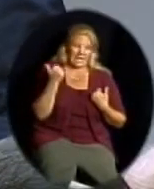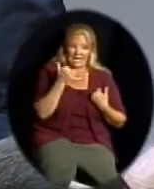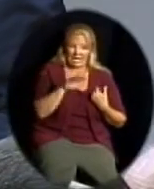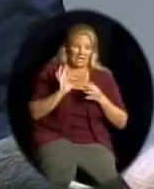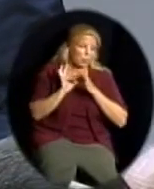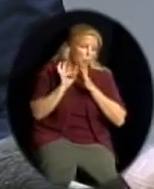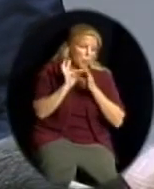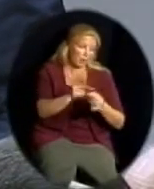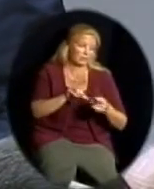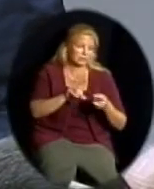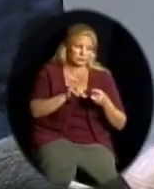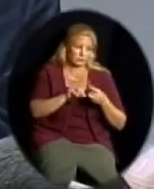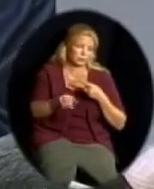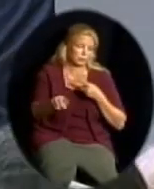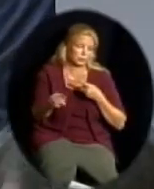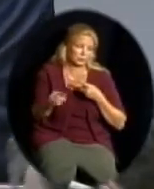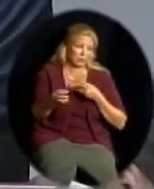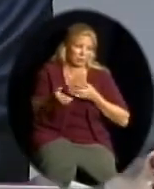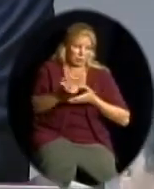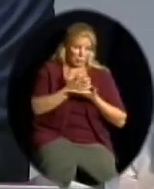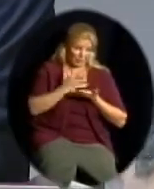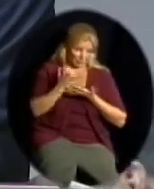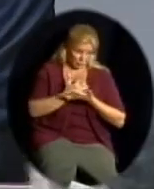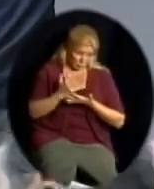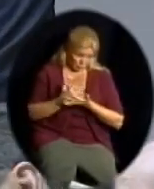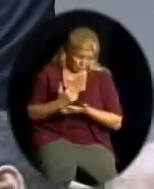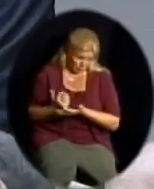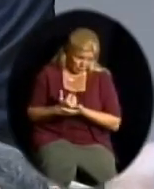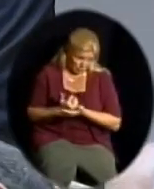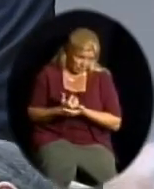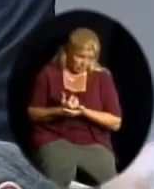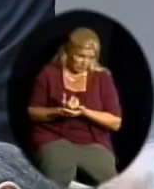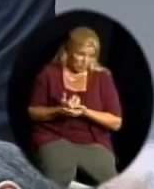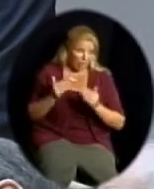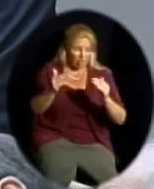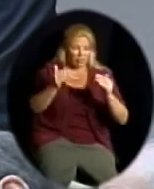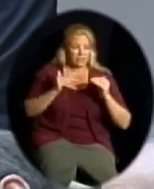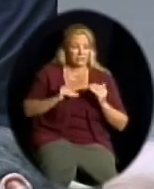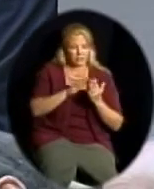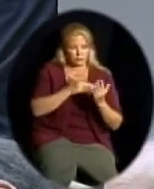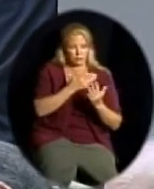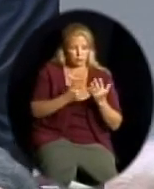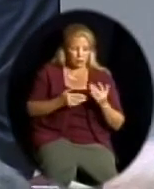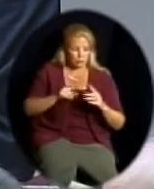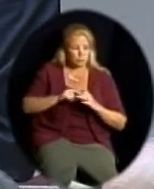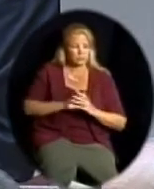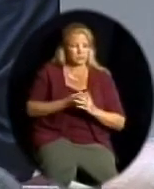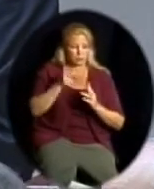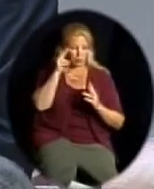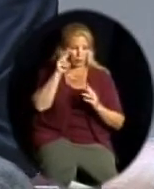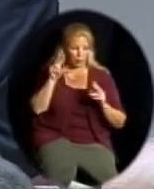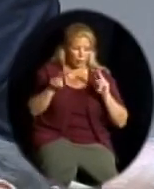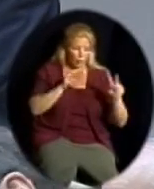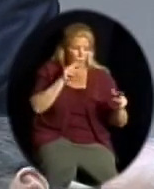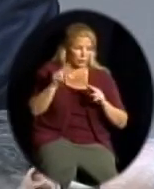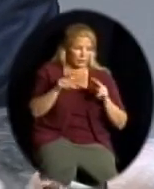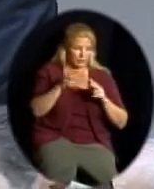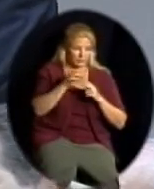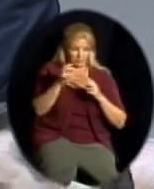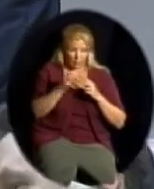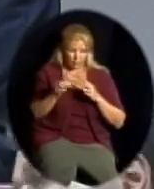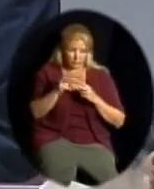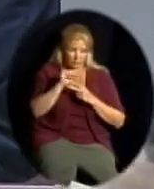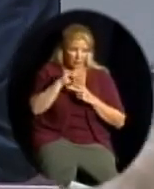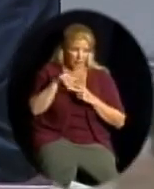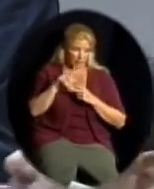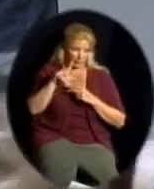to the actual revenue. Now, on the next chart, when we start looking at some options and it impacts the mill levies, what we've looked at